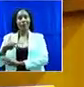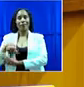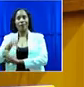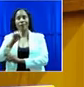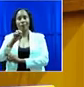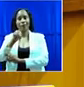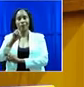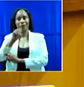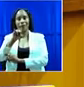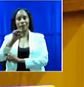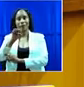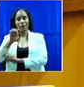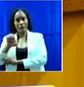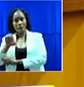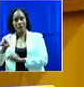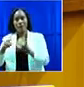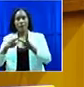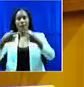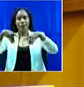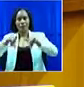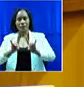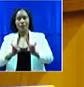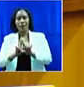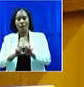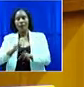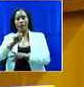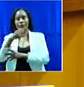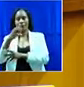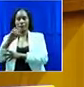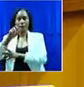the Chairperson of the National Council of Provinces,